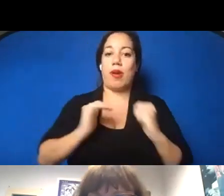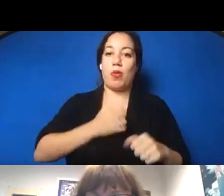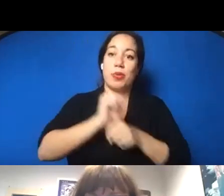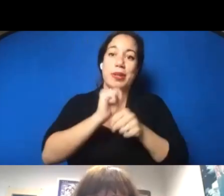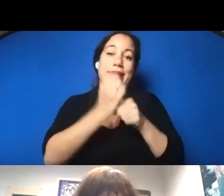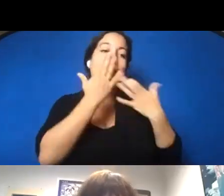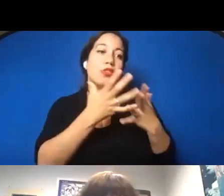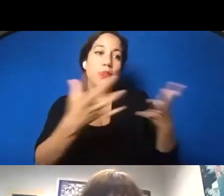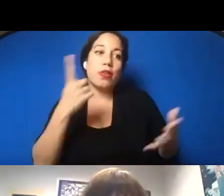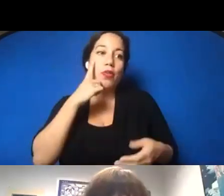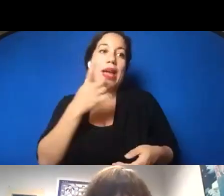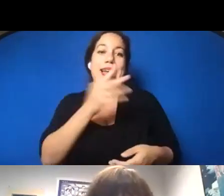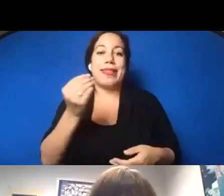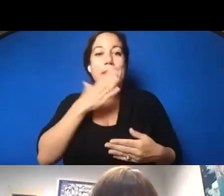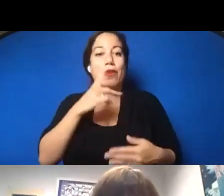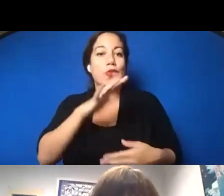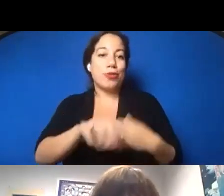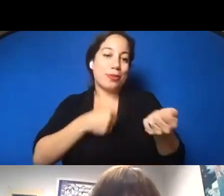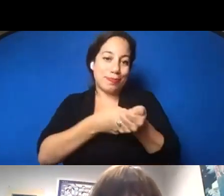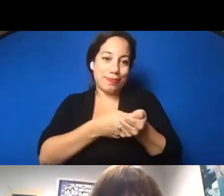your co-sponsorship. Yes.